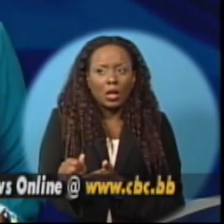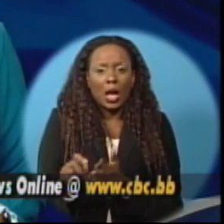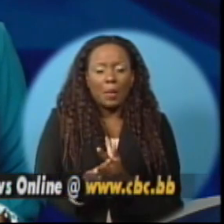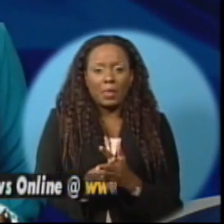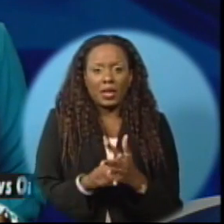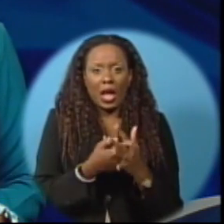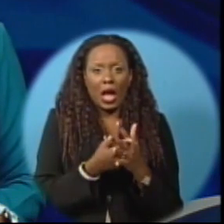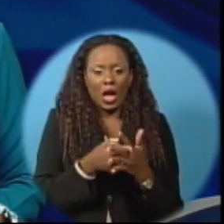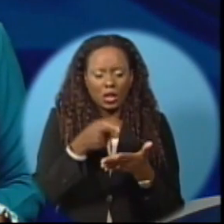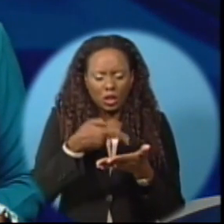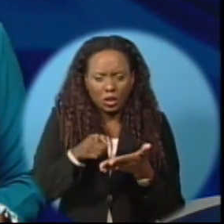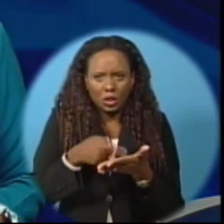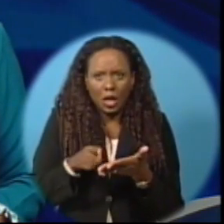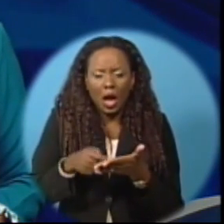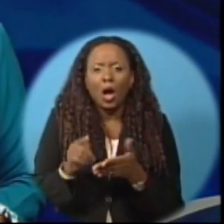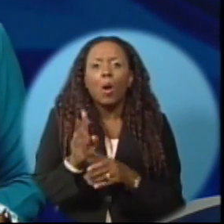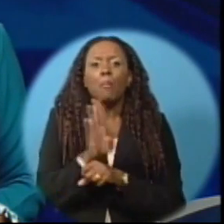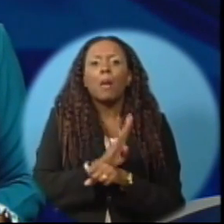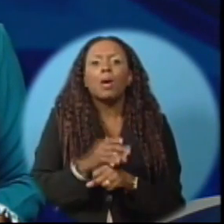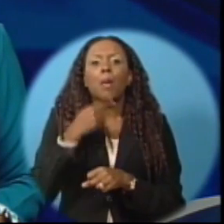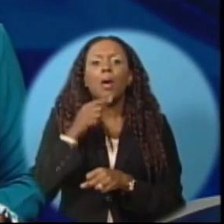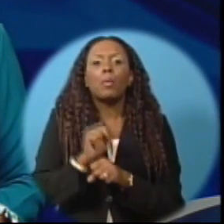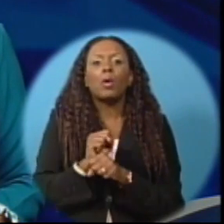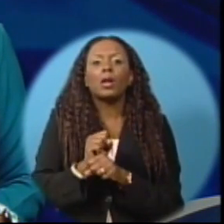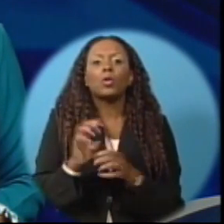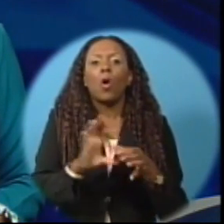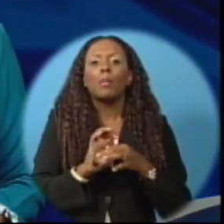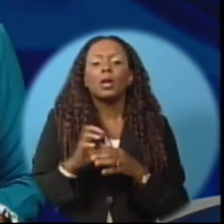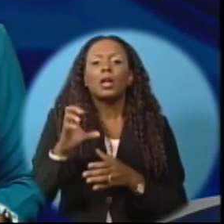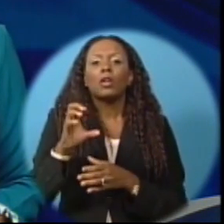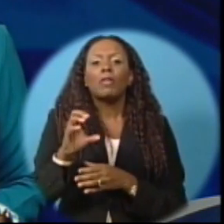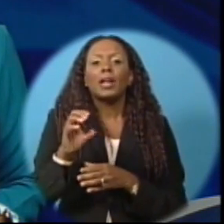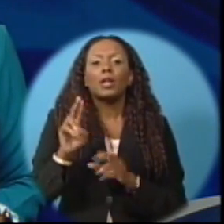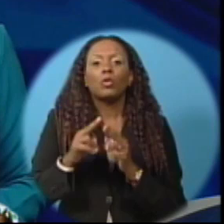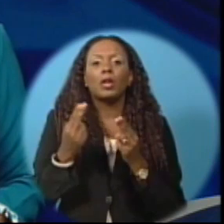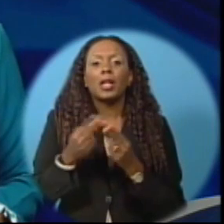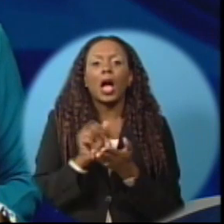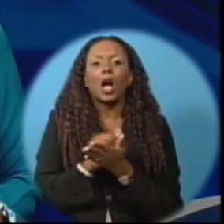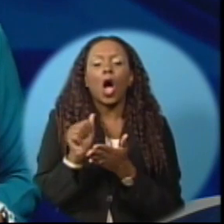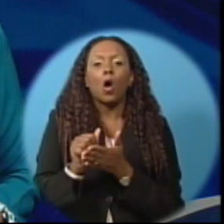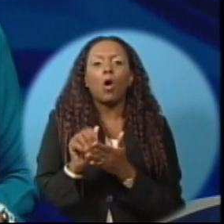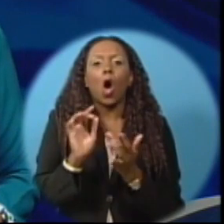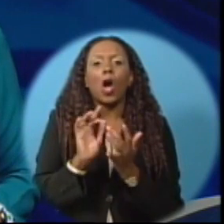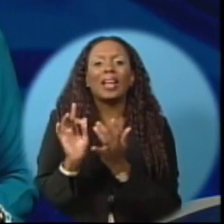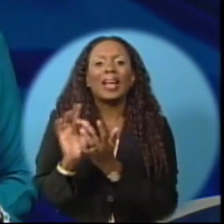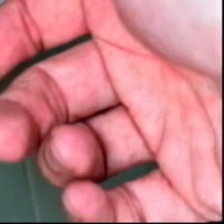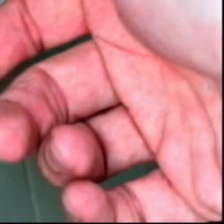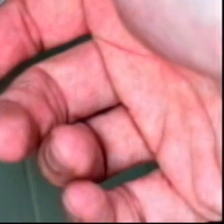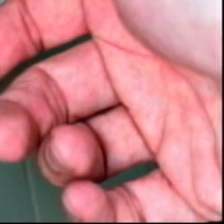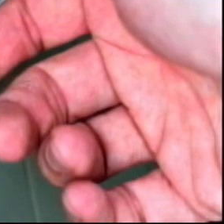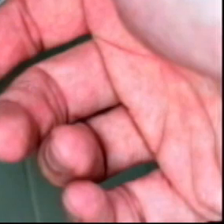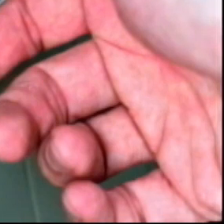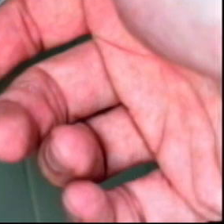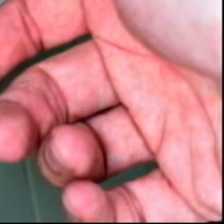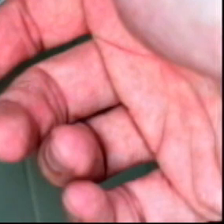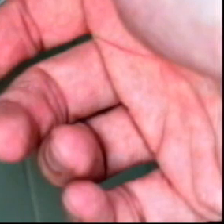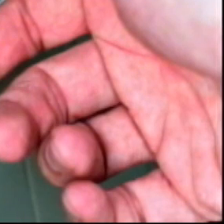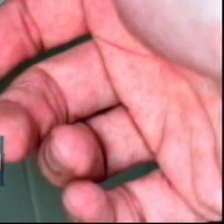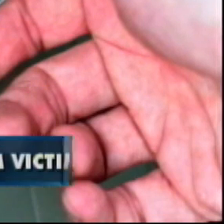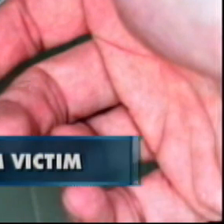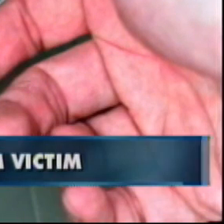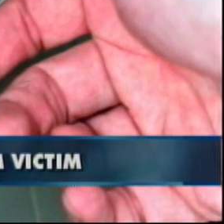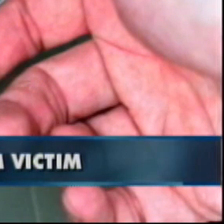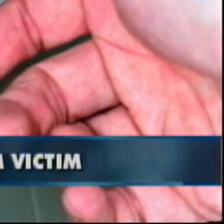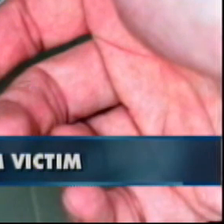began when she checked her Barbados Public Workers Cooperative Credit Union Limited account online. I immediately called